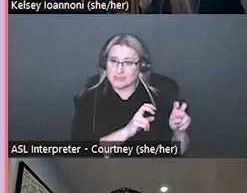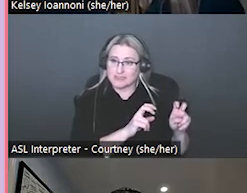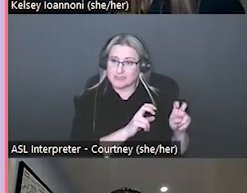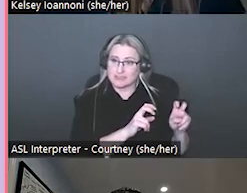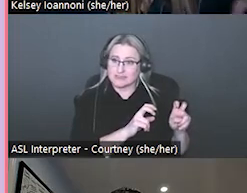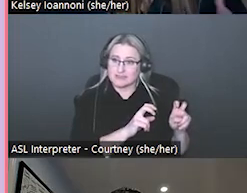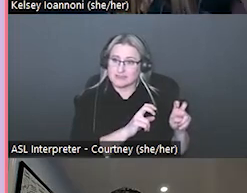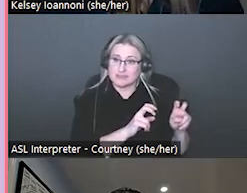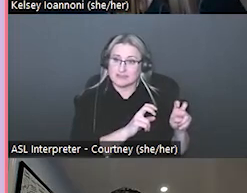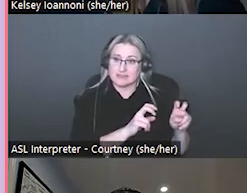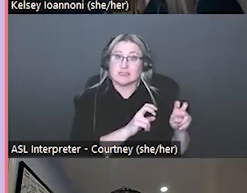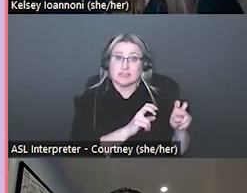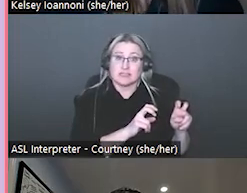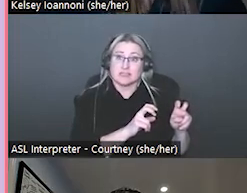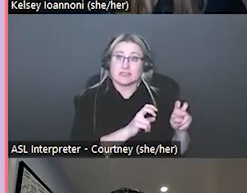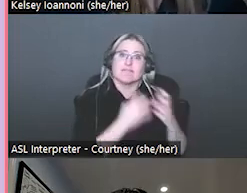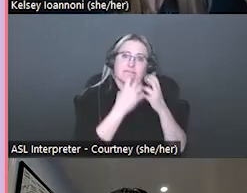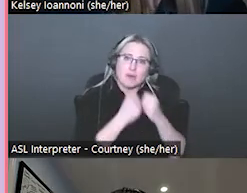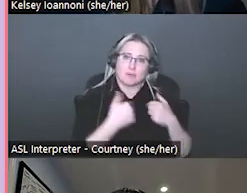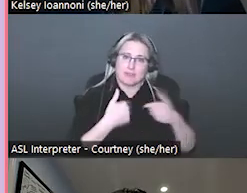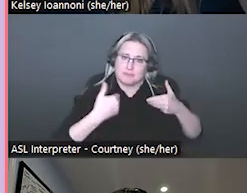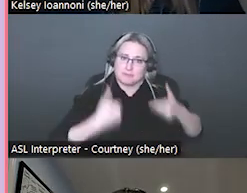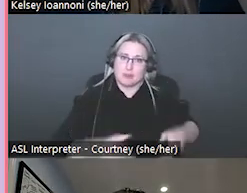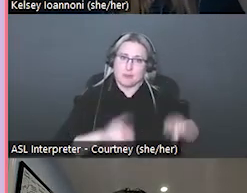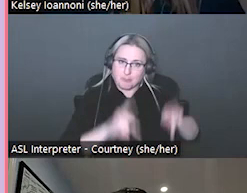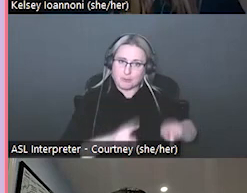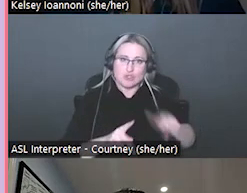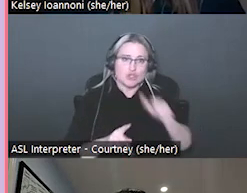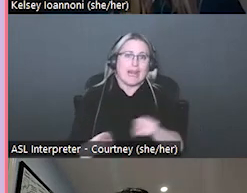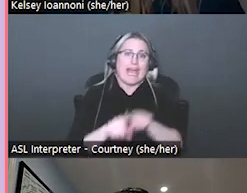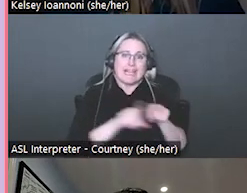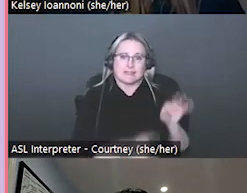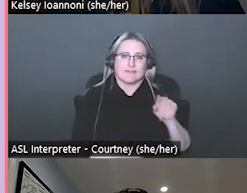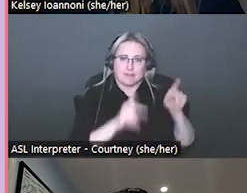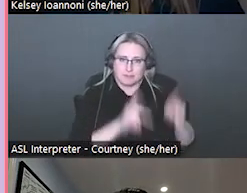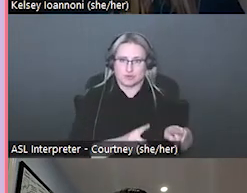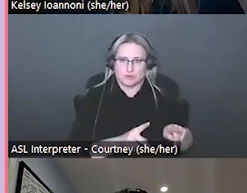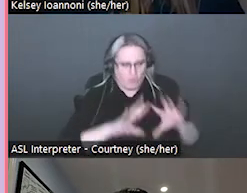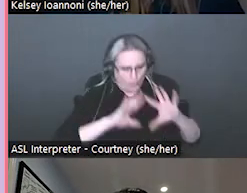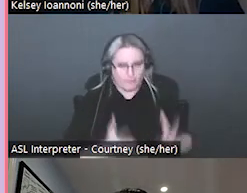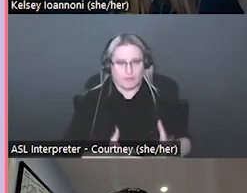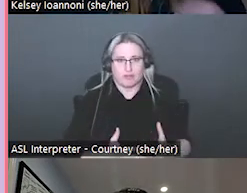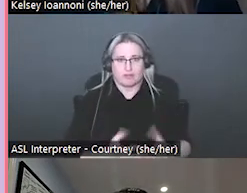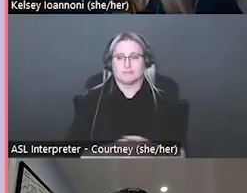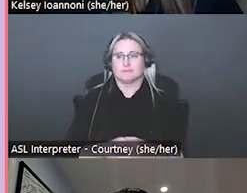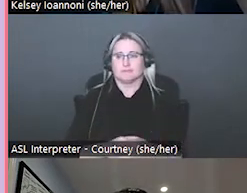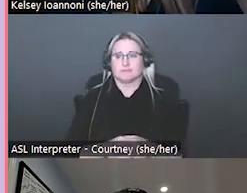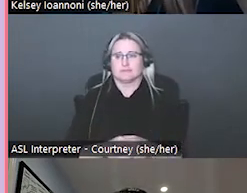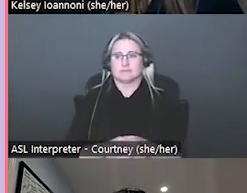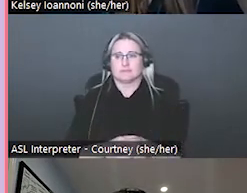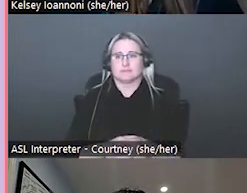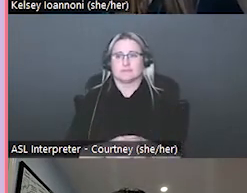actually like values me as a person and not just as a fat person. But it's a looming fear that something will slip